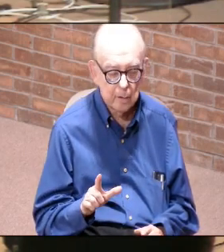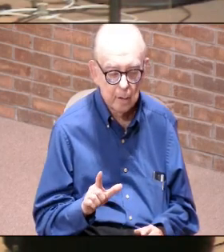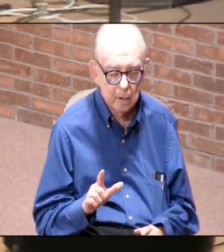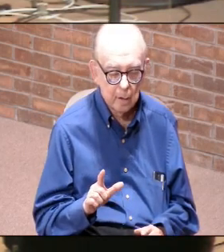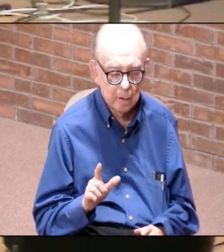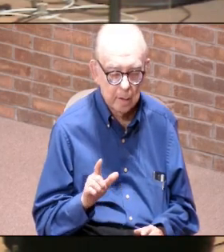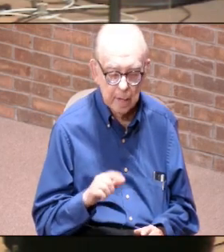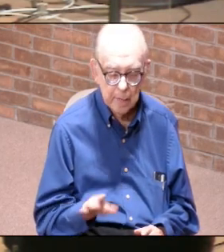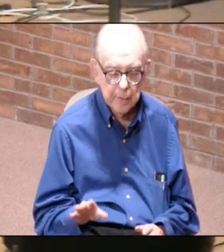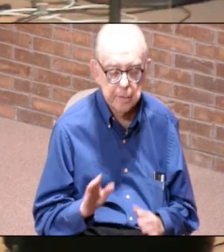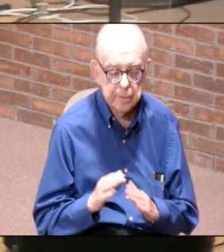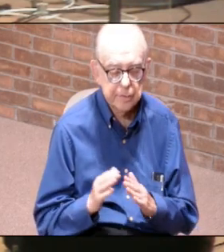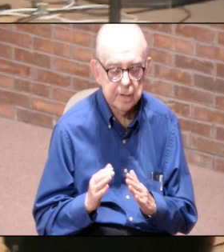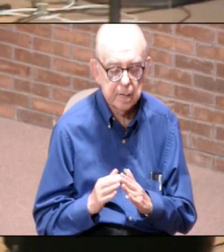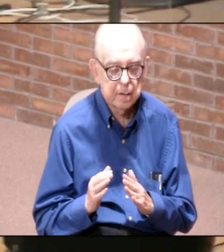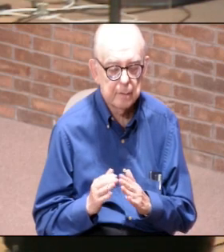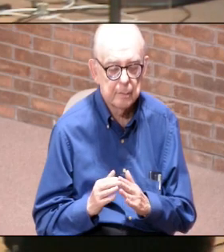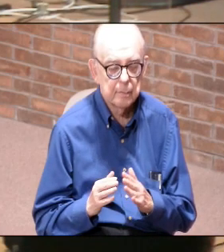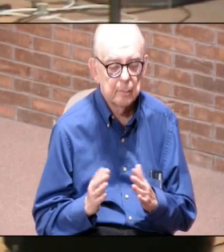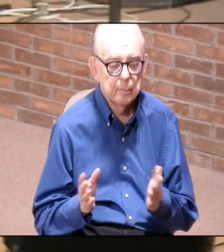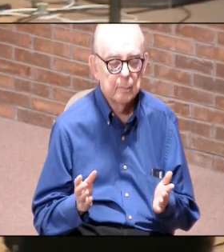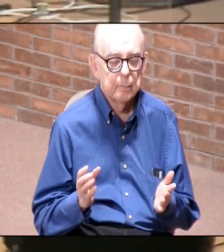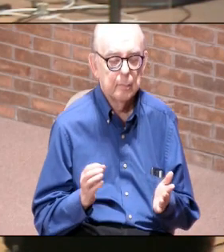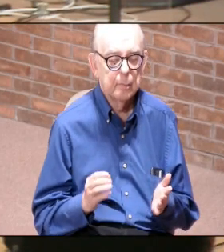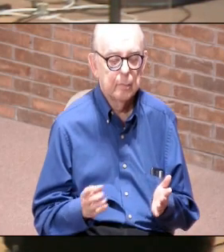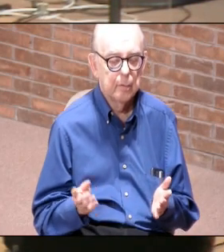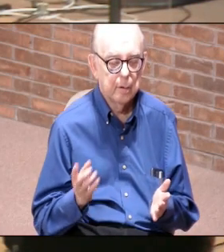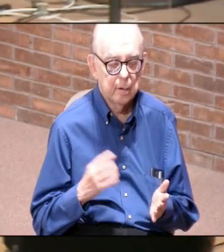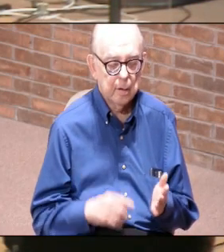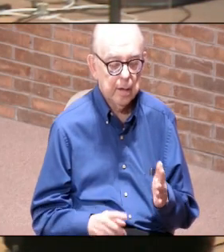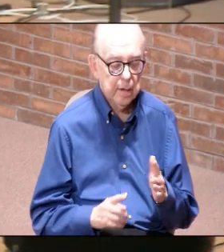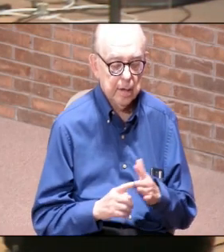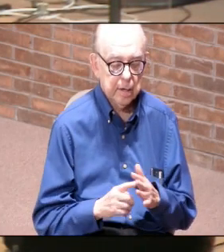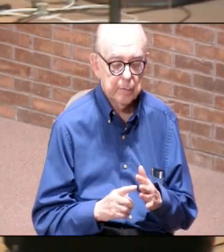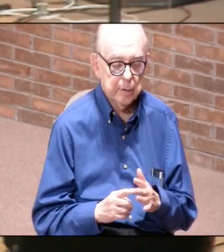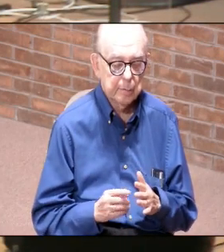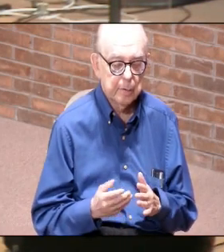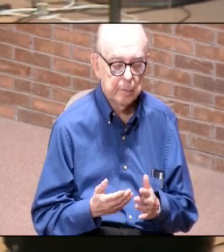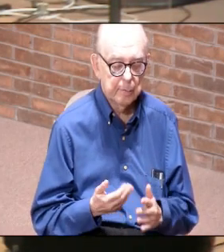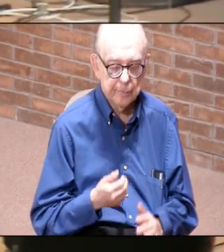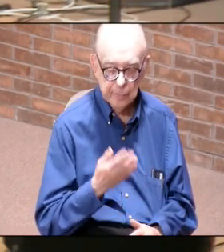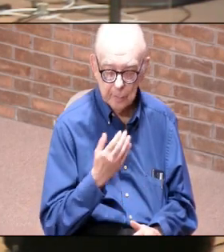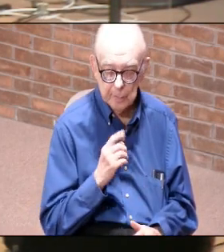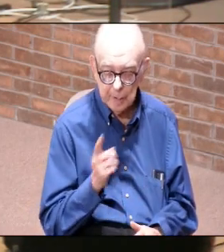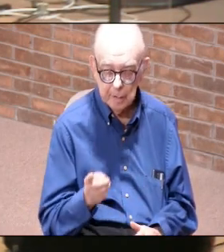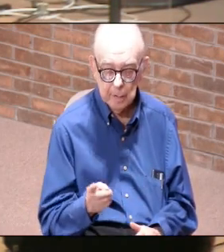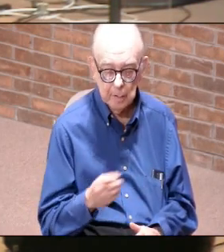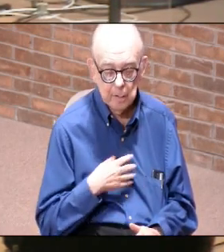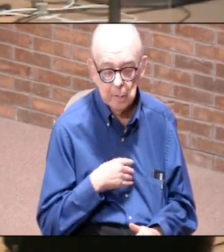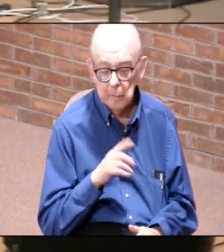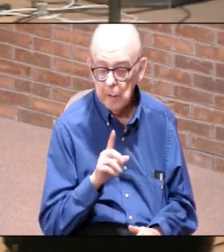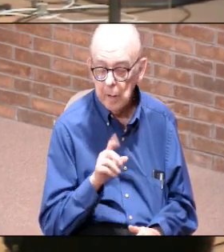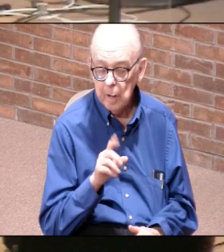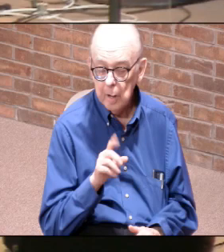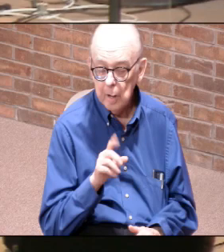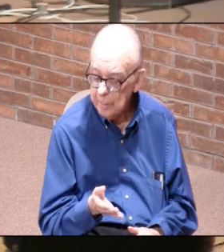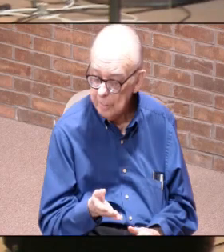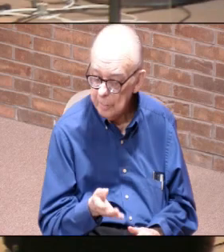the evil in their city, and it's come up before me. Now, my question to you is